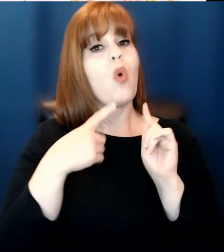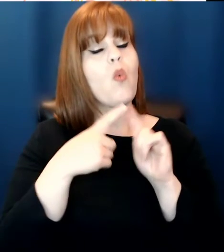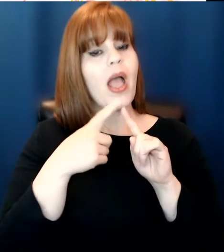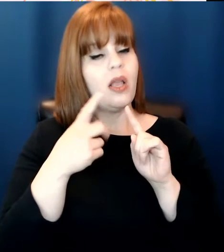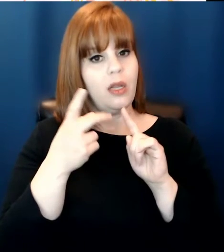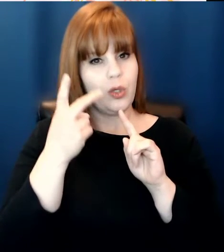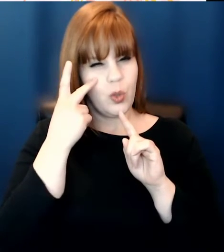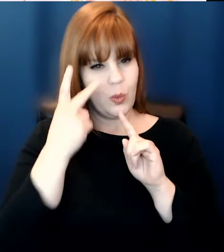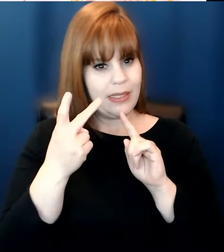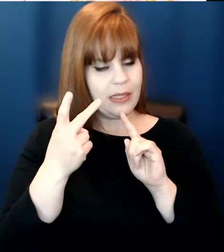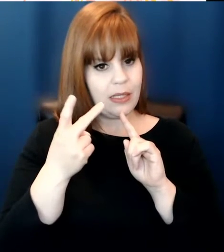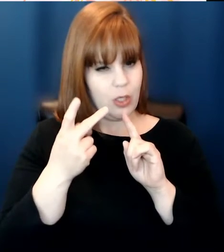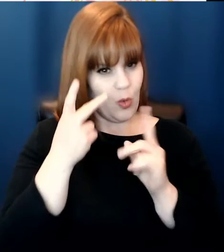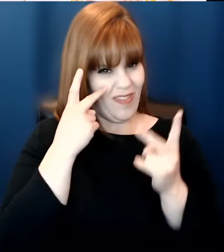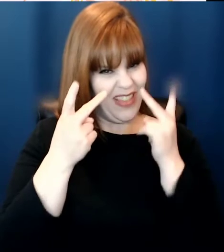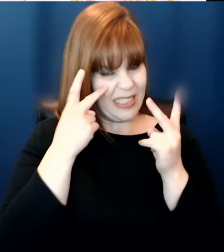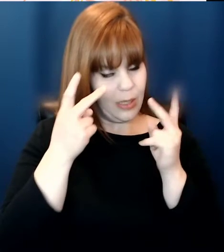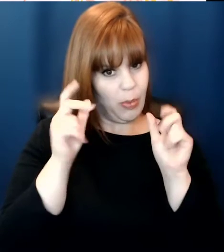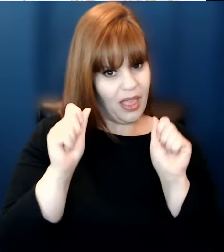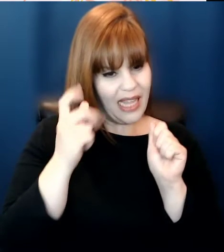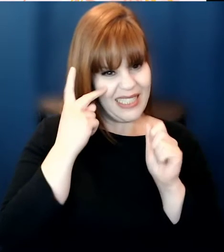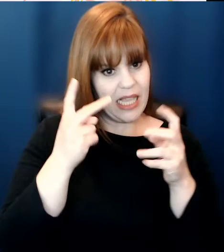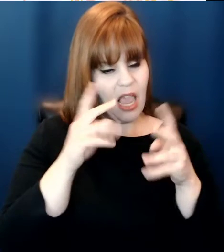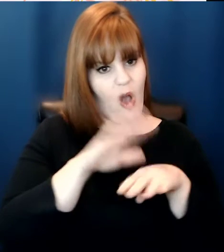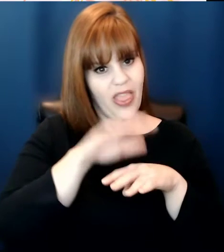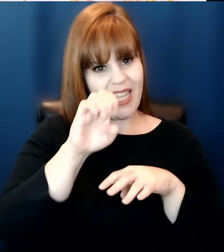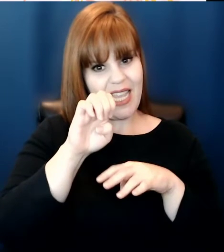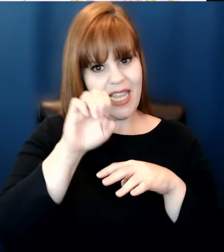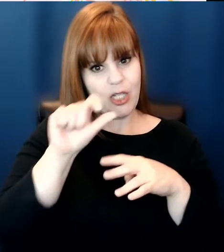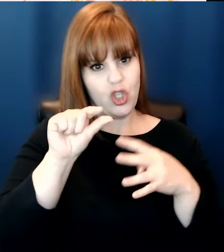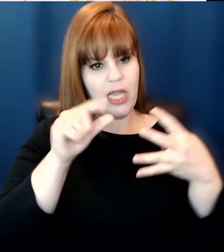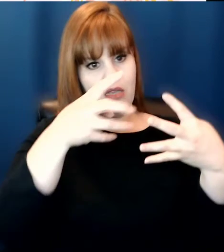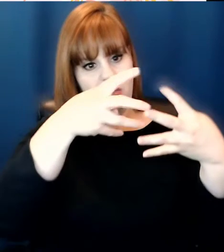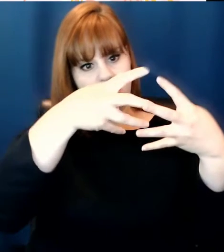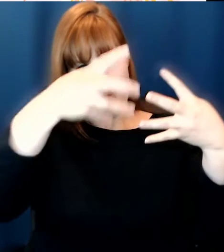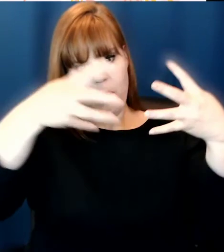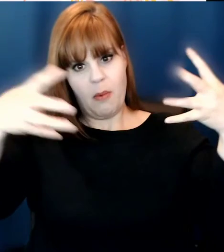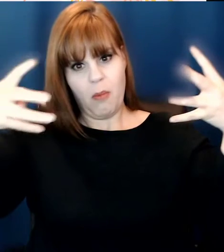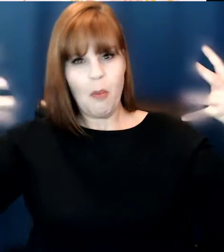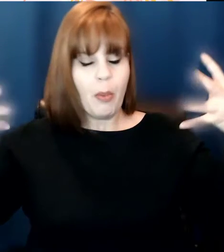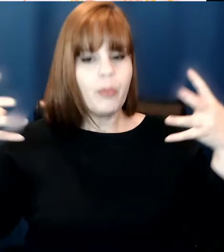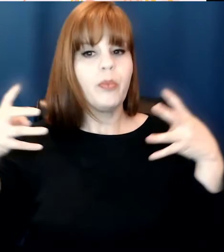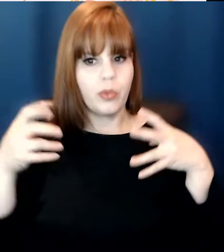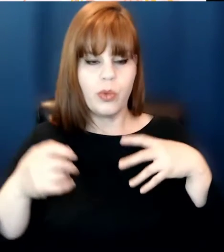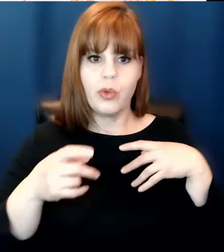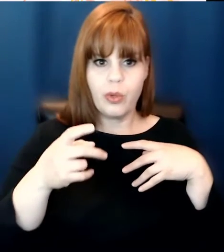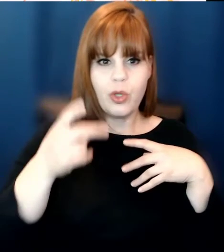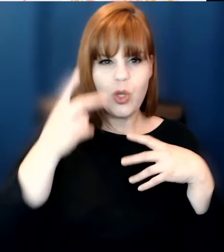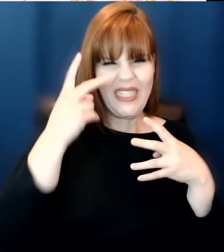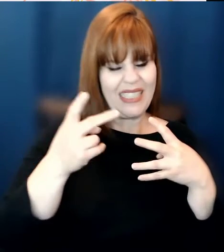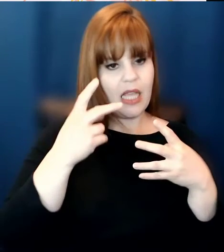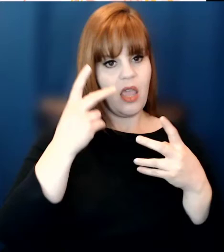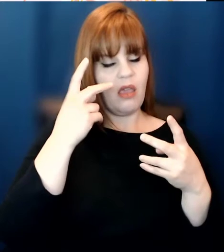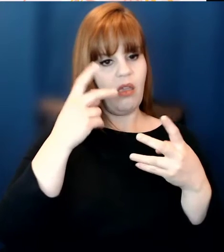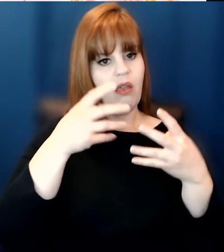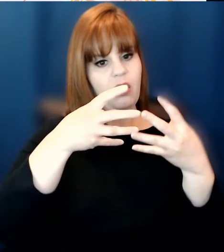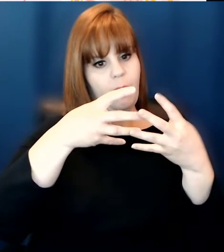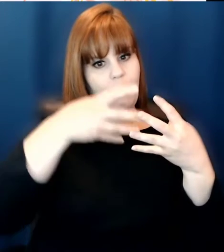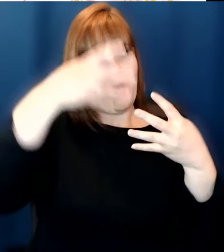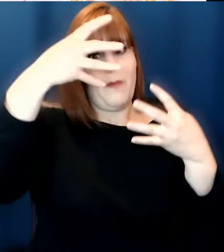could actually visibly see on the EEG data here that there was a visible